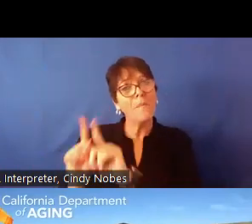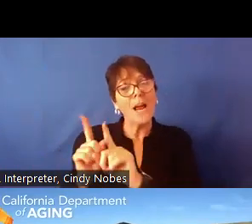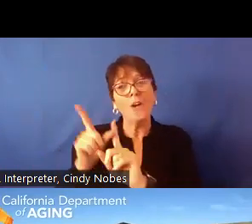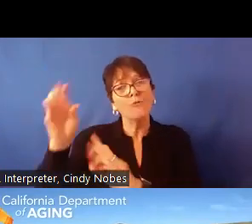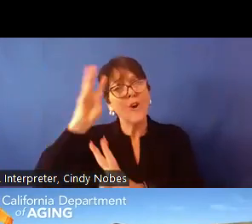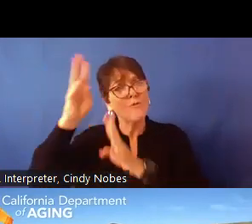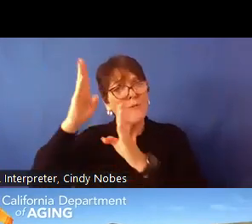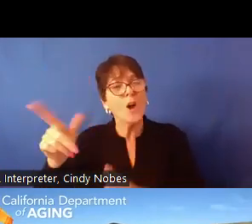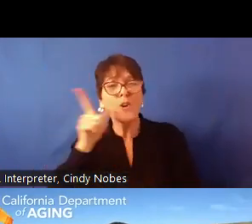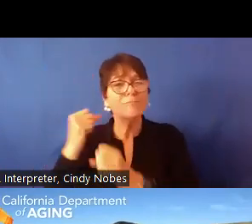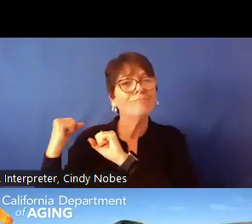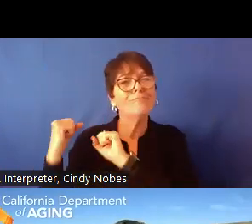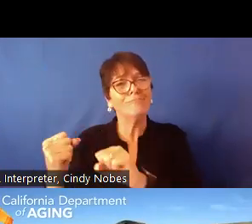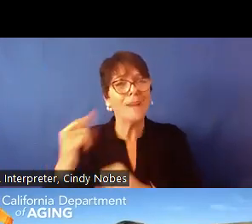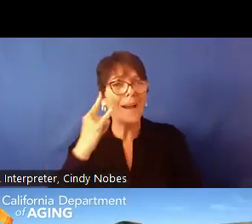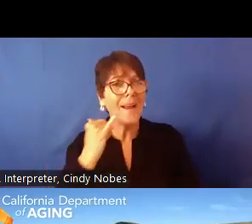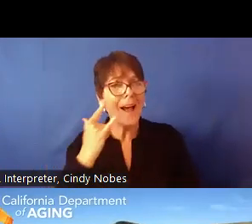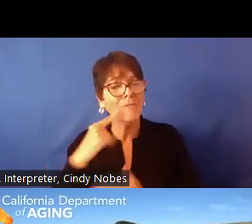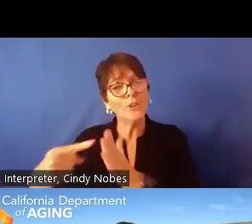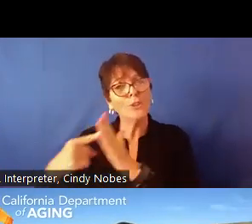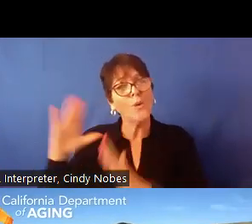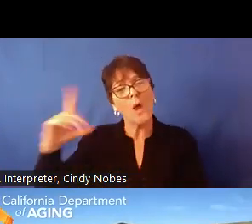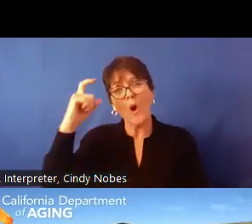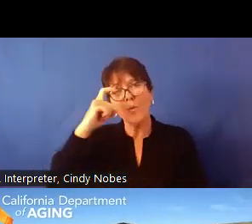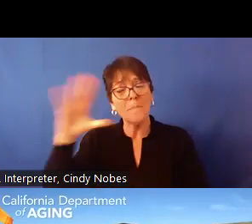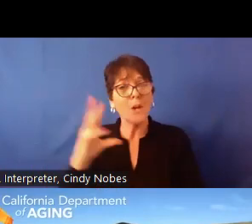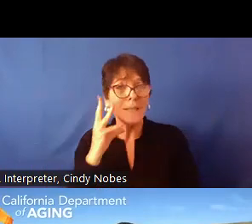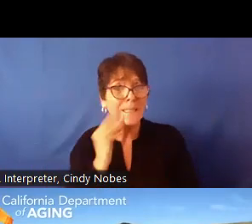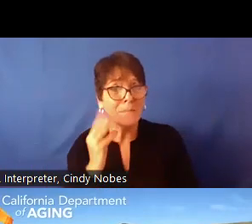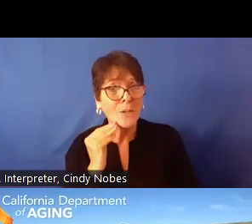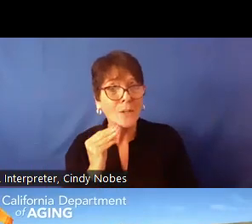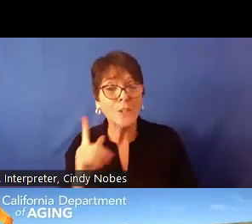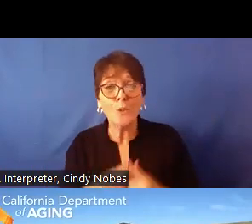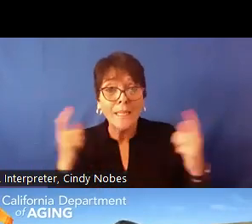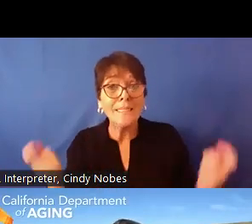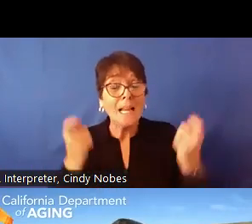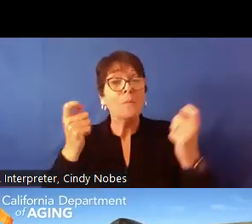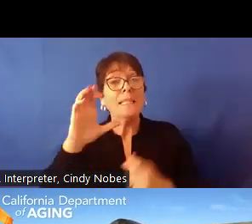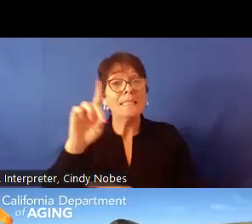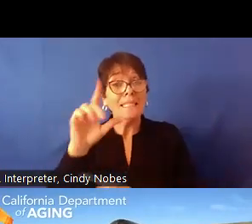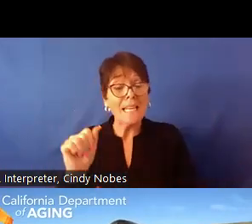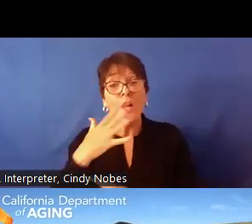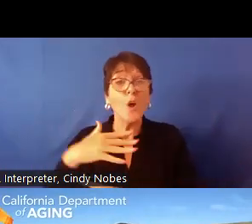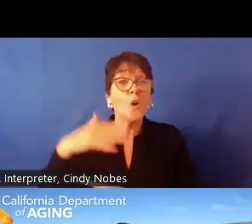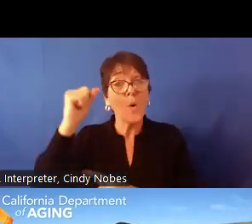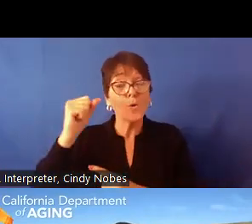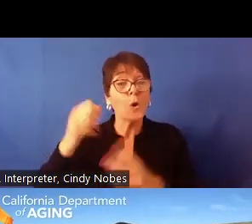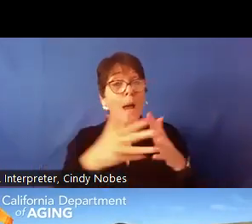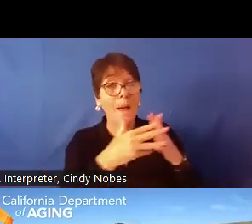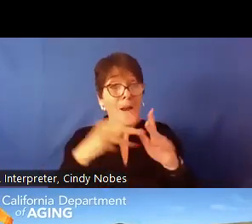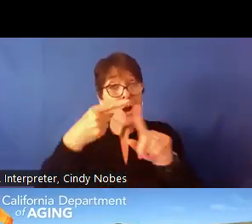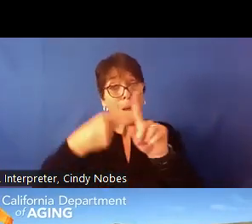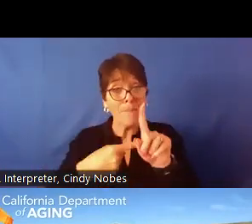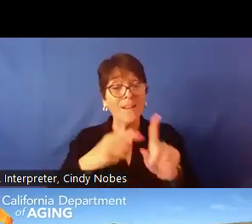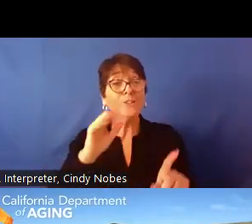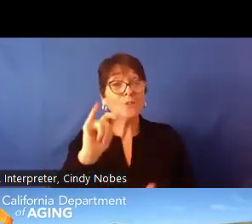strengthen California by sharing their wisdom experience. To celebrate this, CDA has developed an Older Americans Month social media